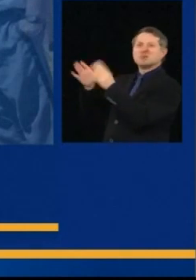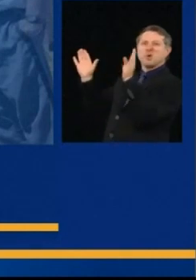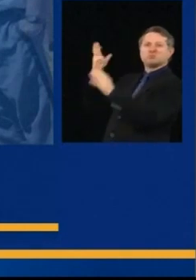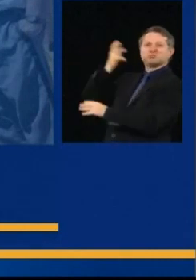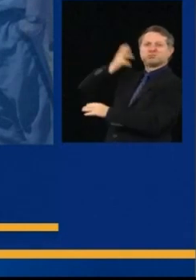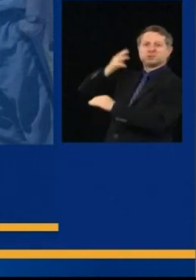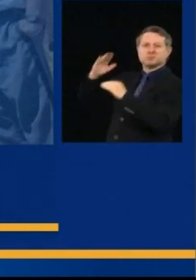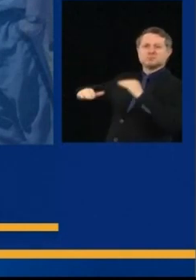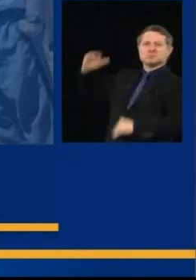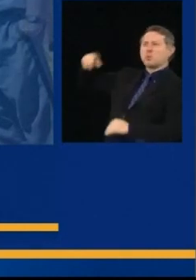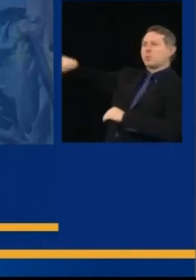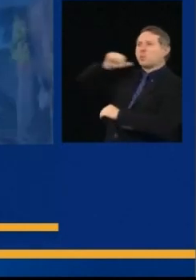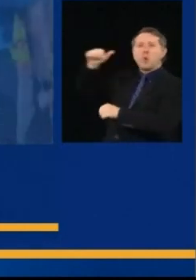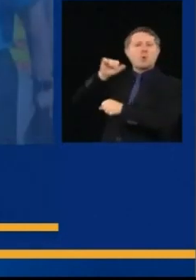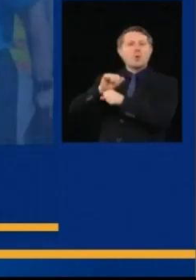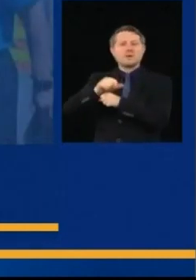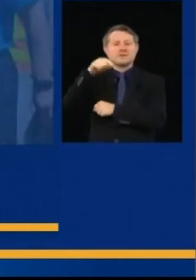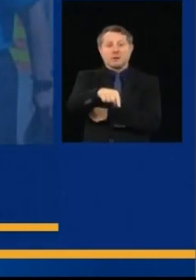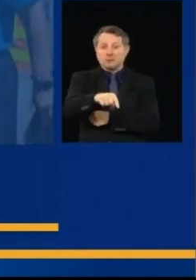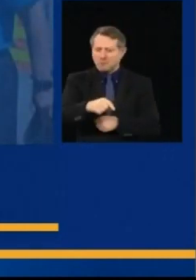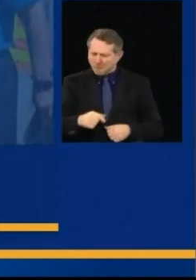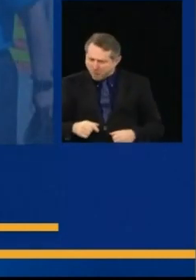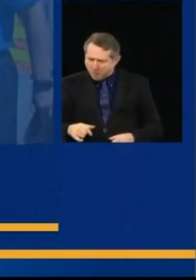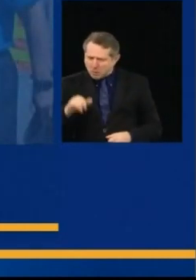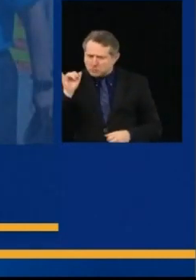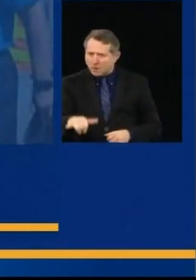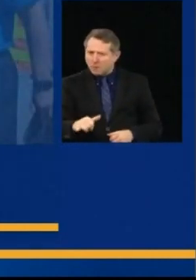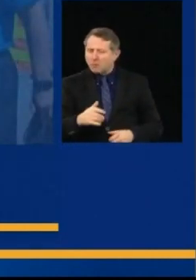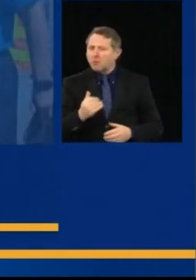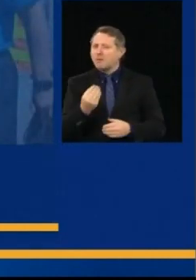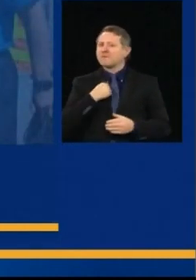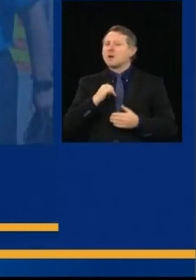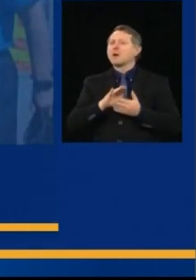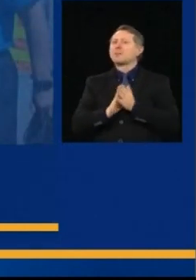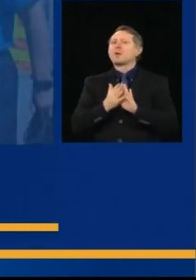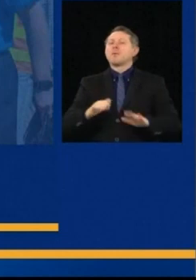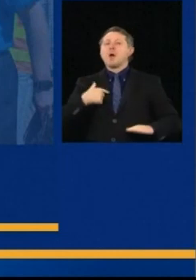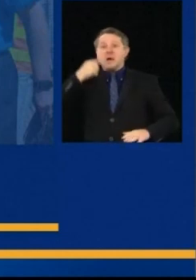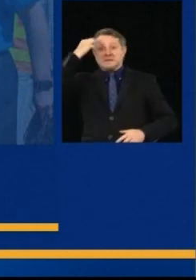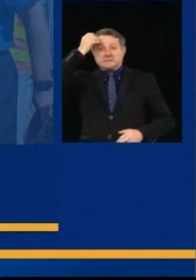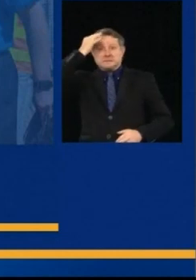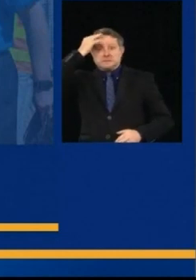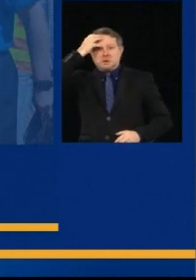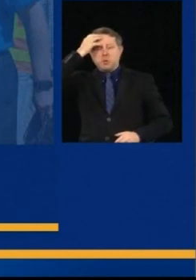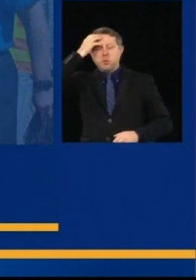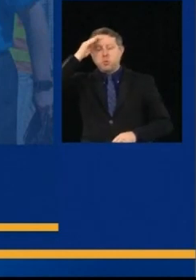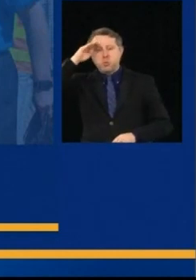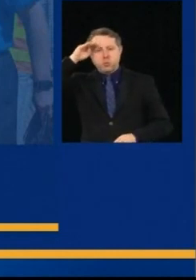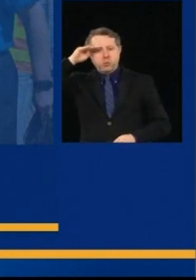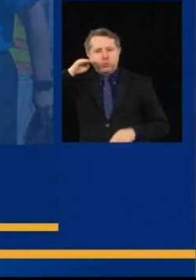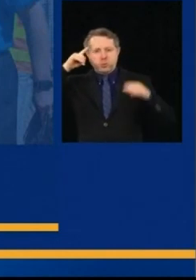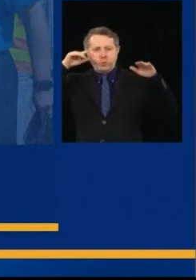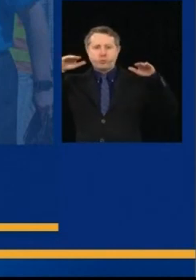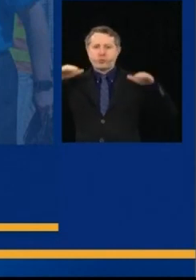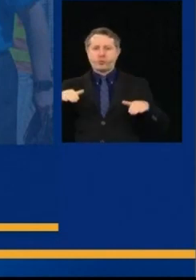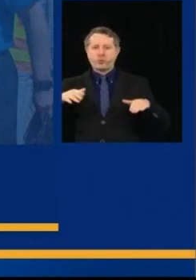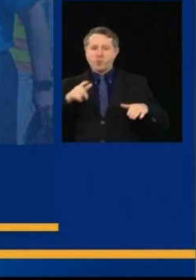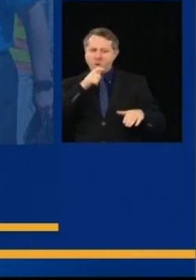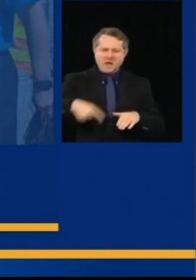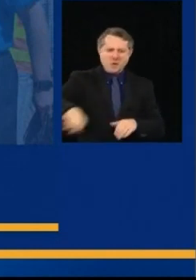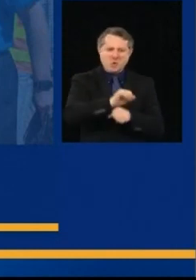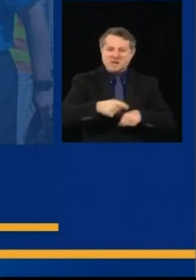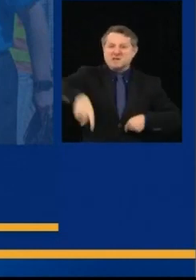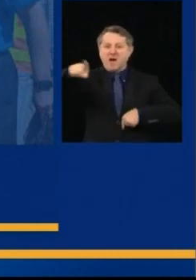give us all some peace of mind that the essential workers were out there, they are doing fantastic